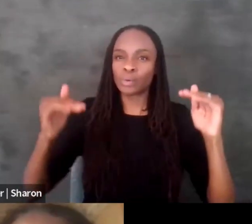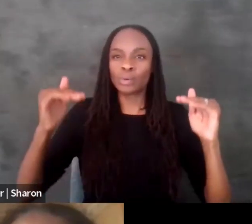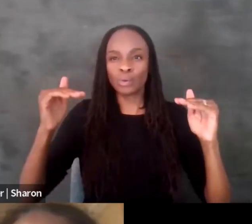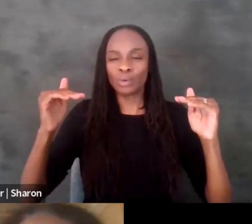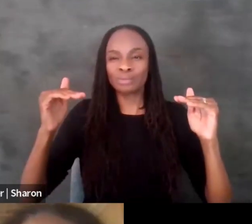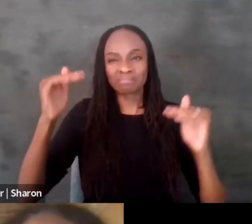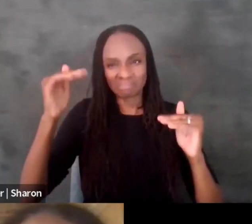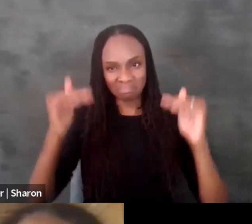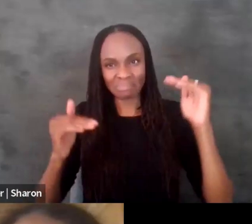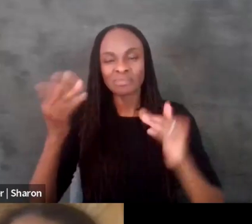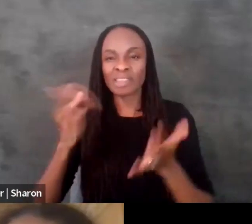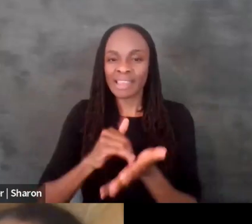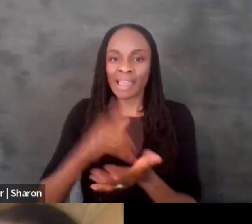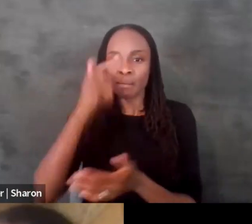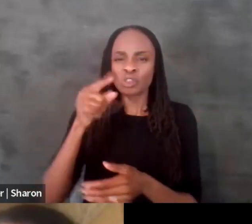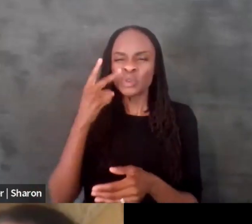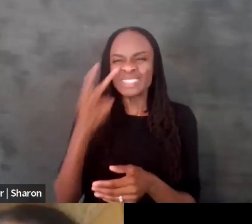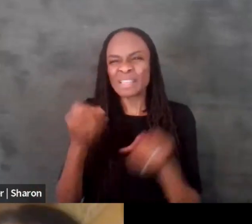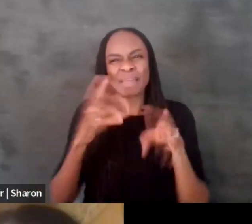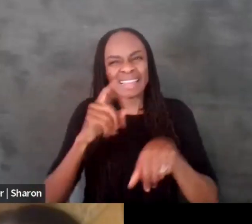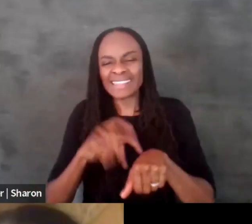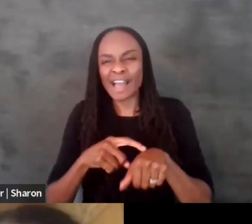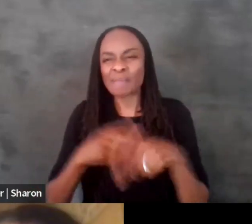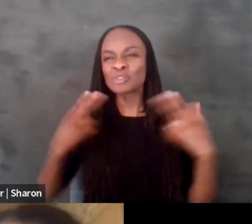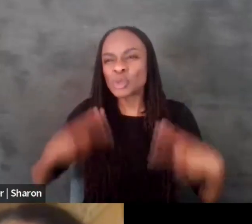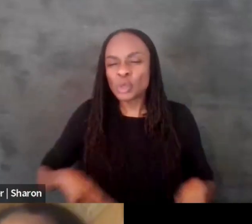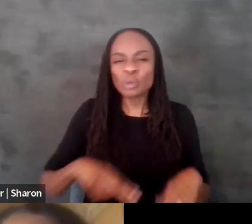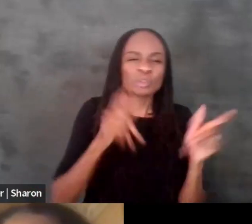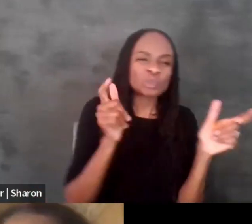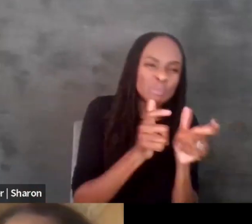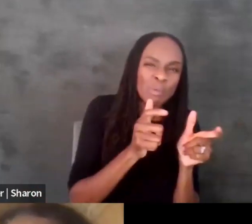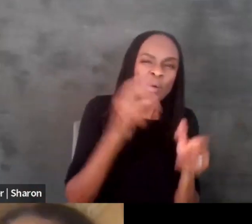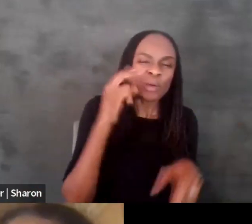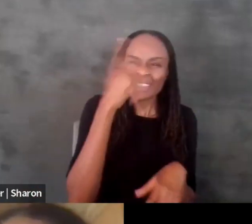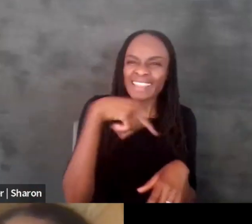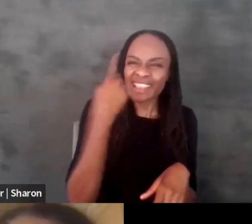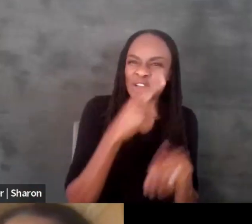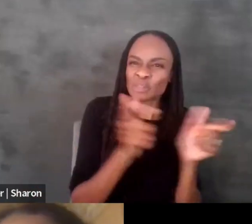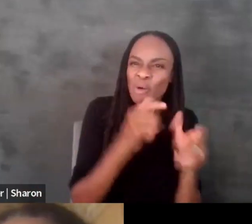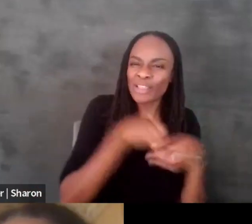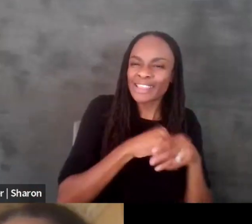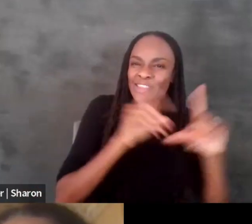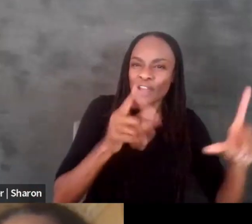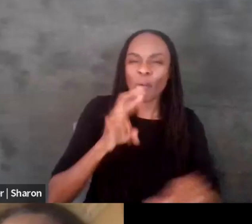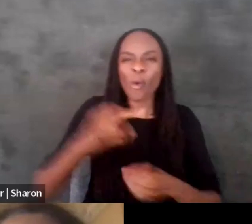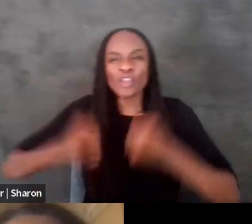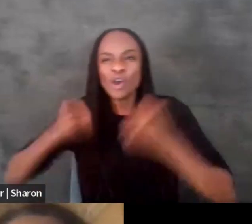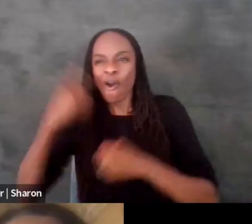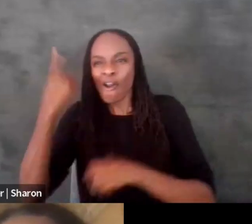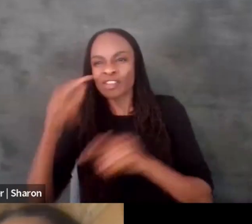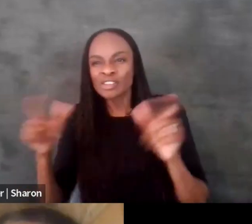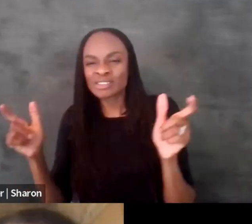see, many times the human beings are very small and far away, and they look tiny in the frame, or the yeah. car that they go in looks really tiny,